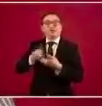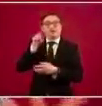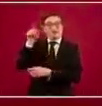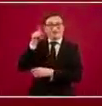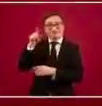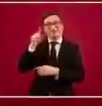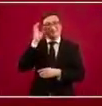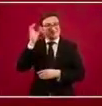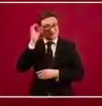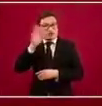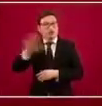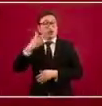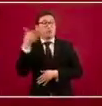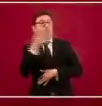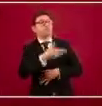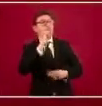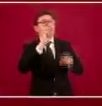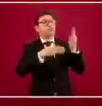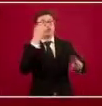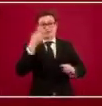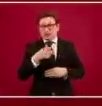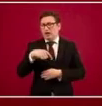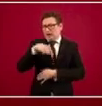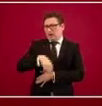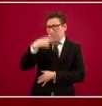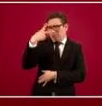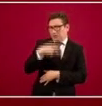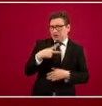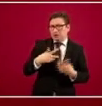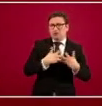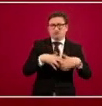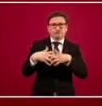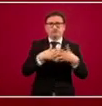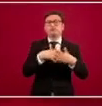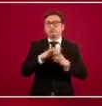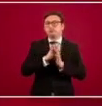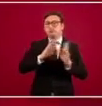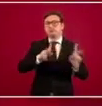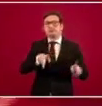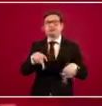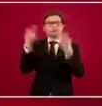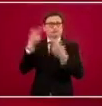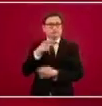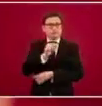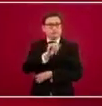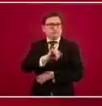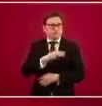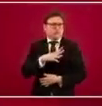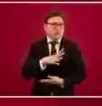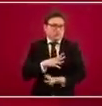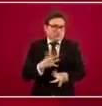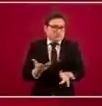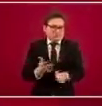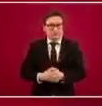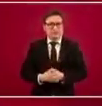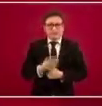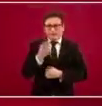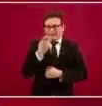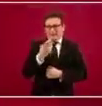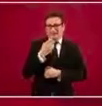of the pandemic, China requested the global markets these supplies, and one of the suppliers